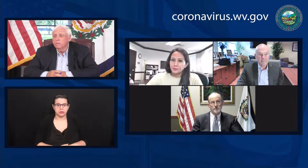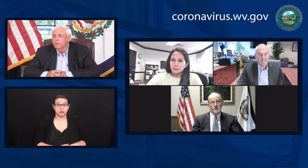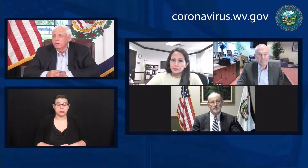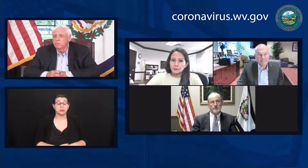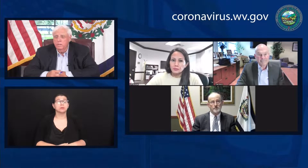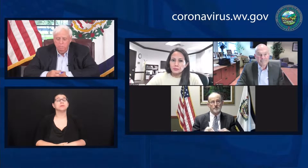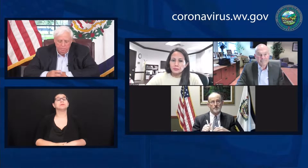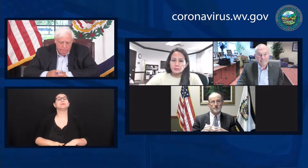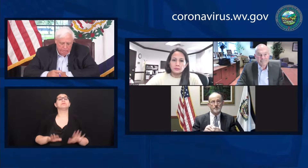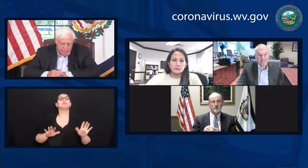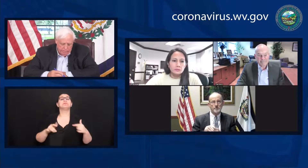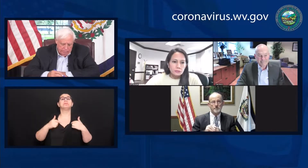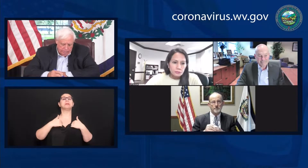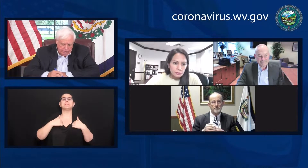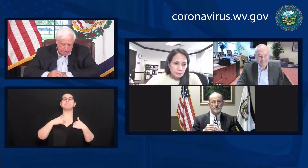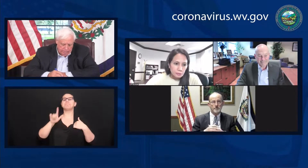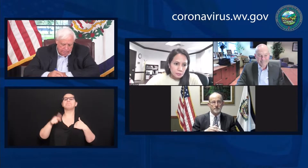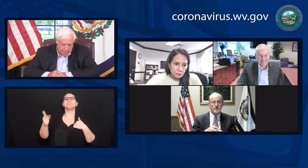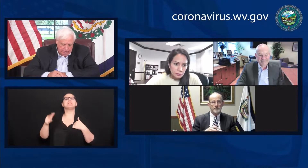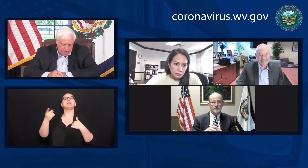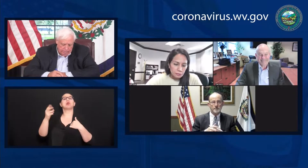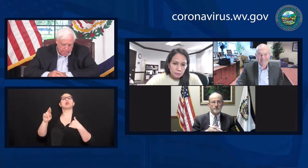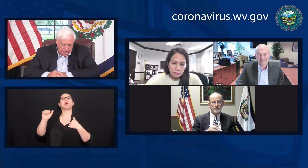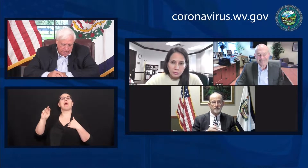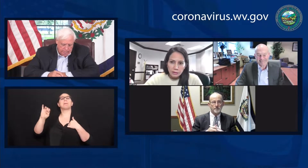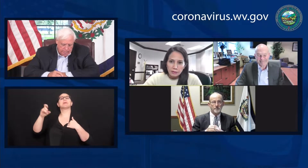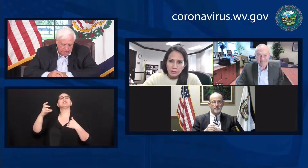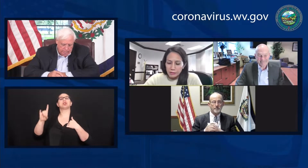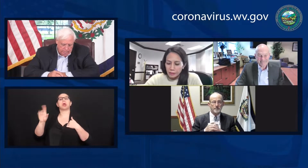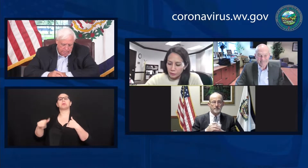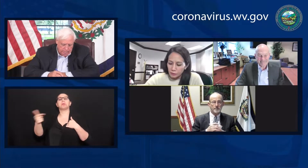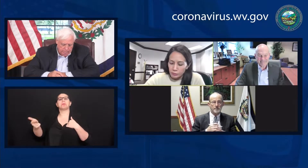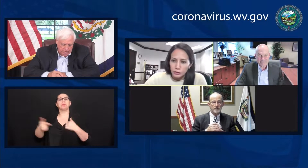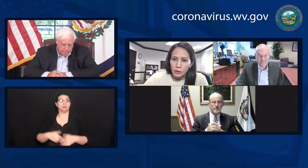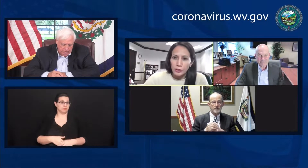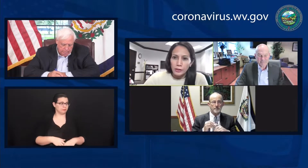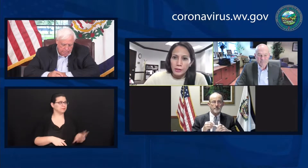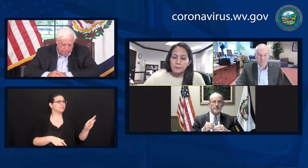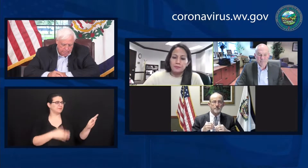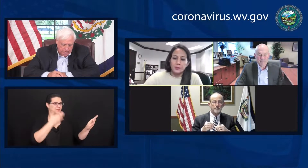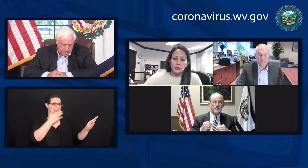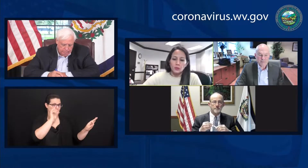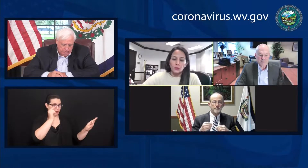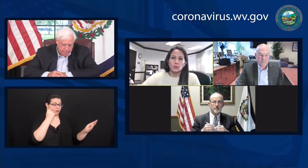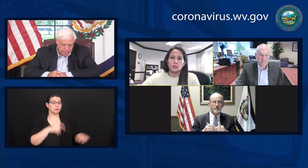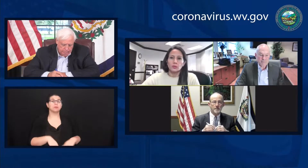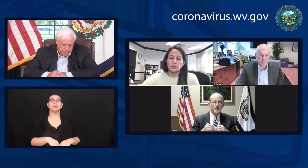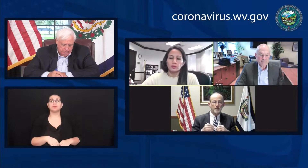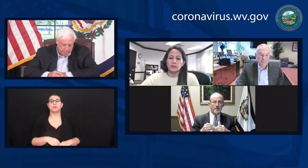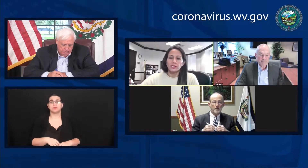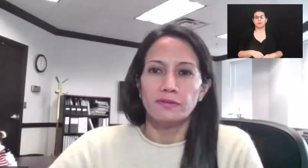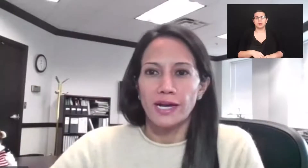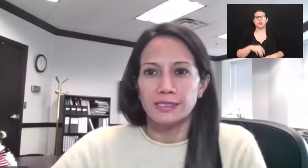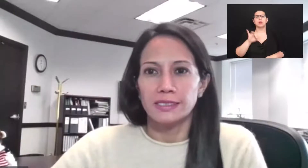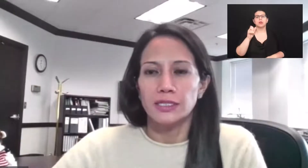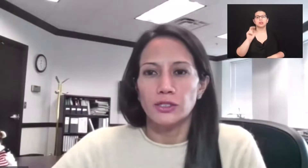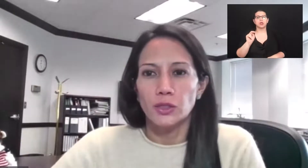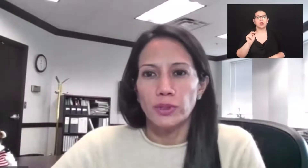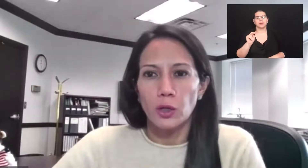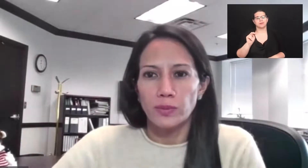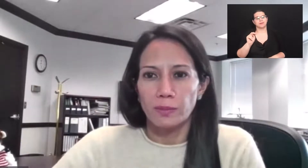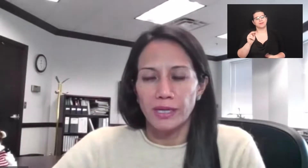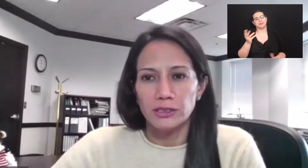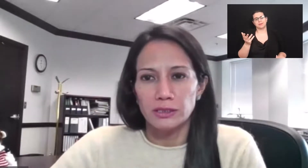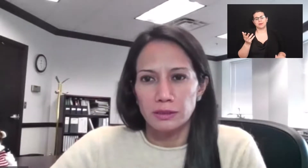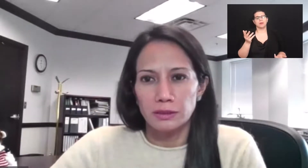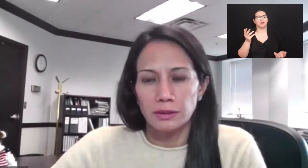Okay, Dr. Amjad, maybe you can do this one. Yes, Governor. John, with any vaccine,